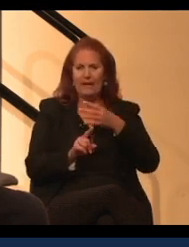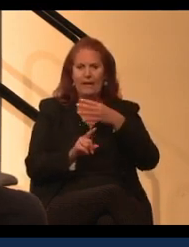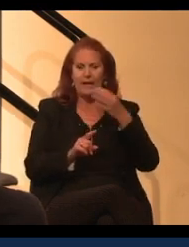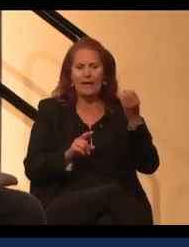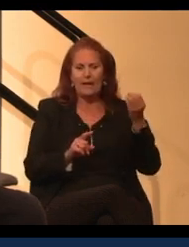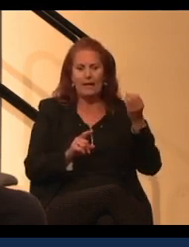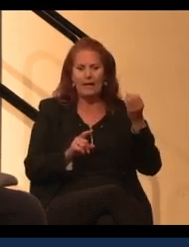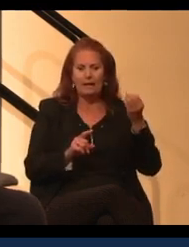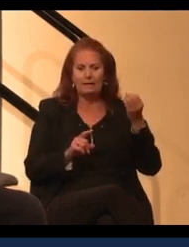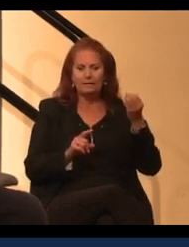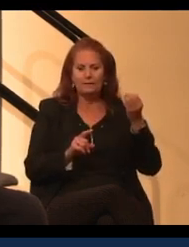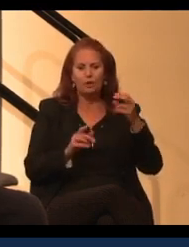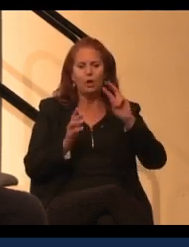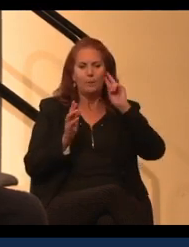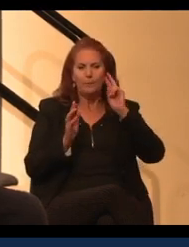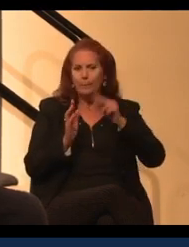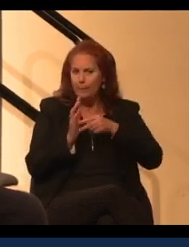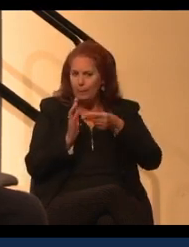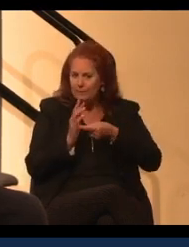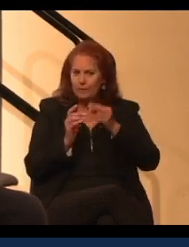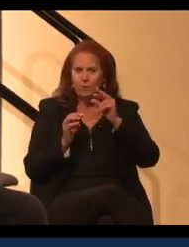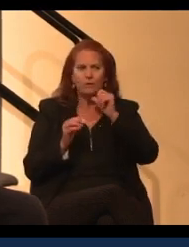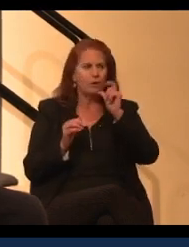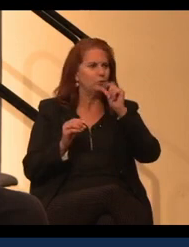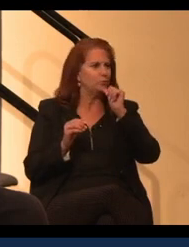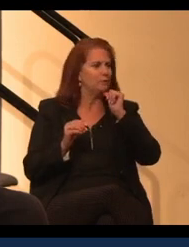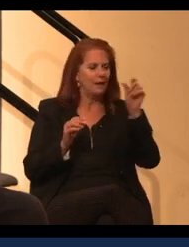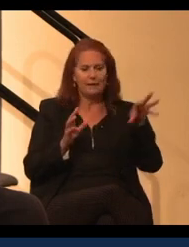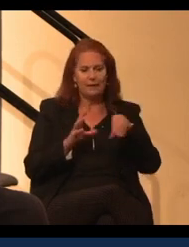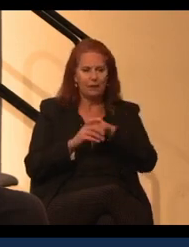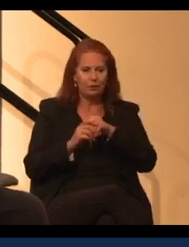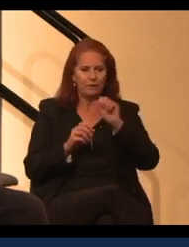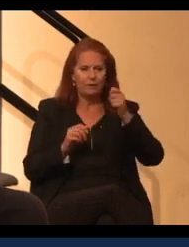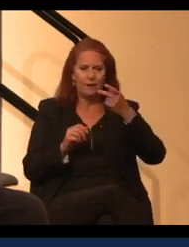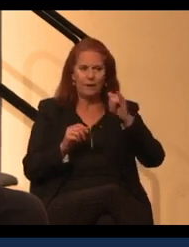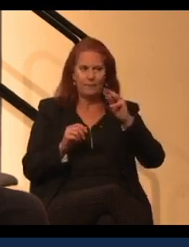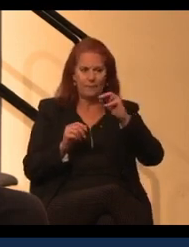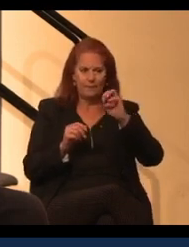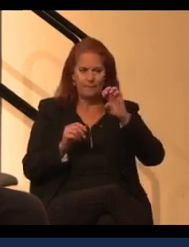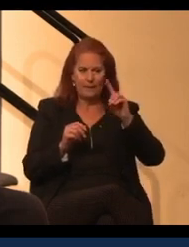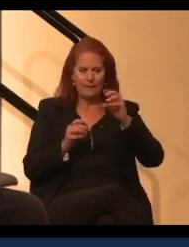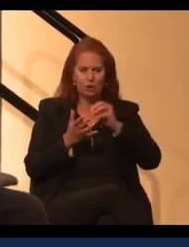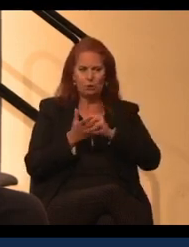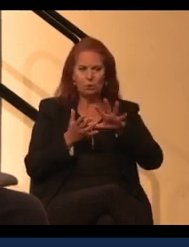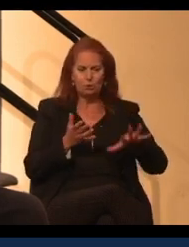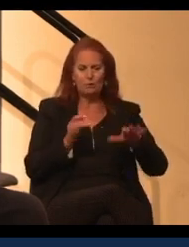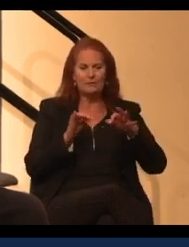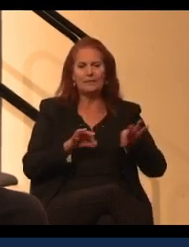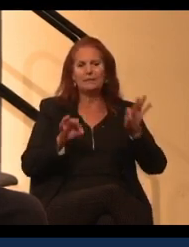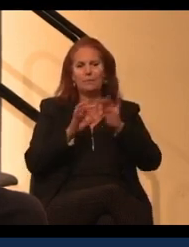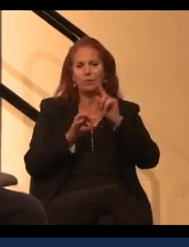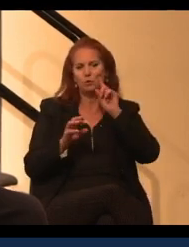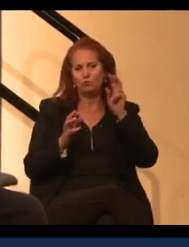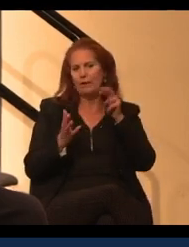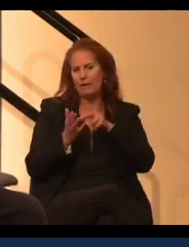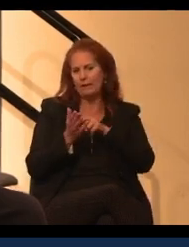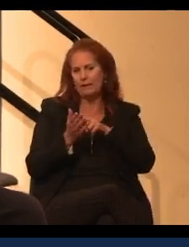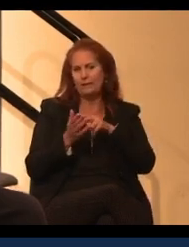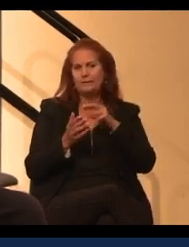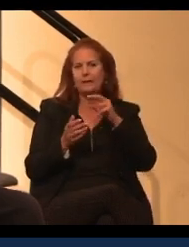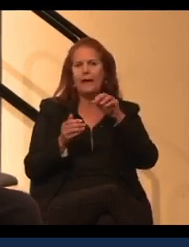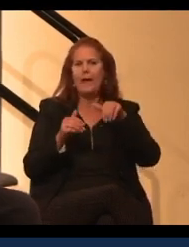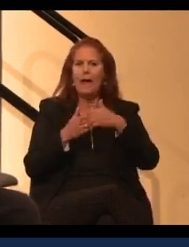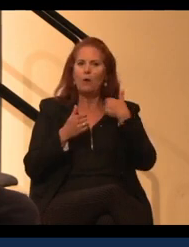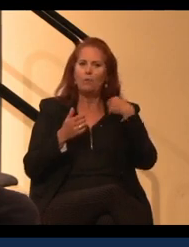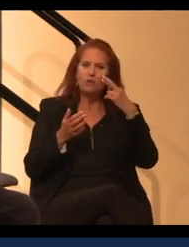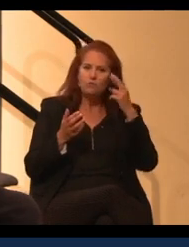and purposely or not, do not include ISPO students. And I think that's also important to recognize. How are they recognized?